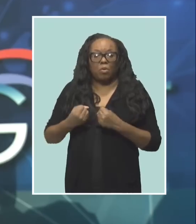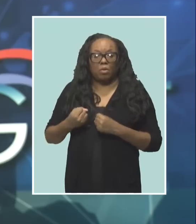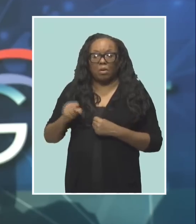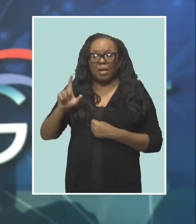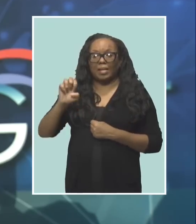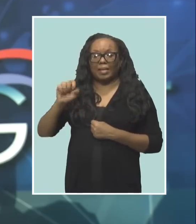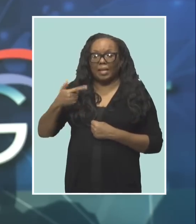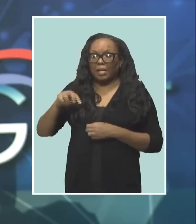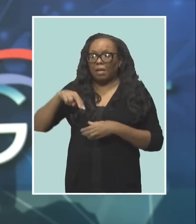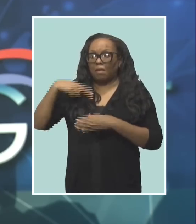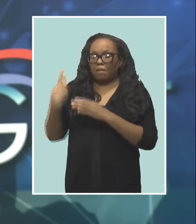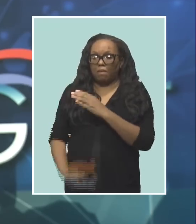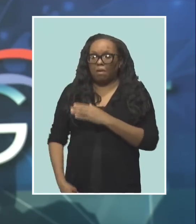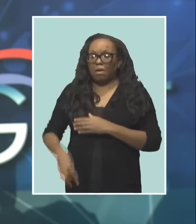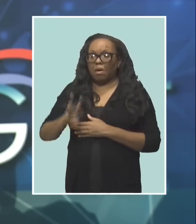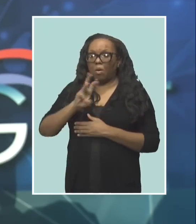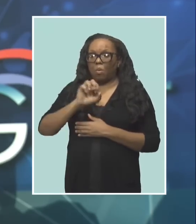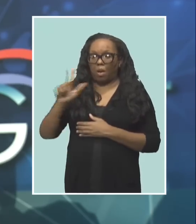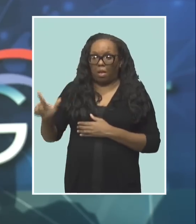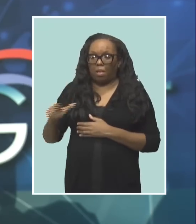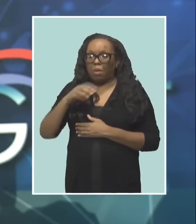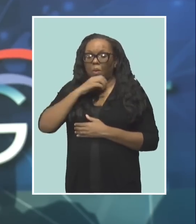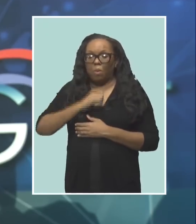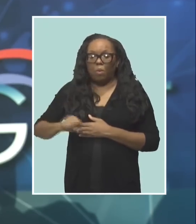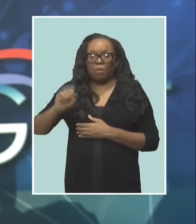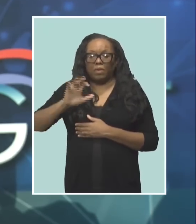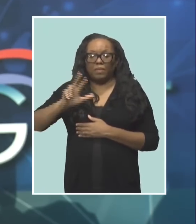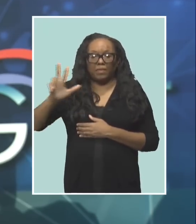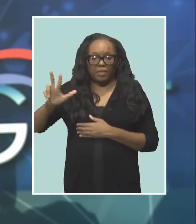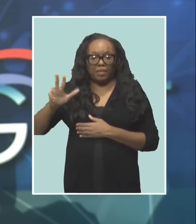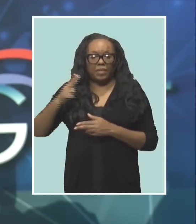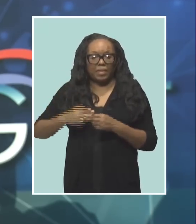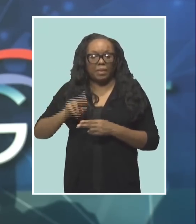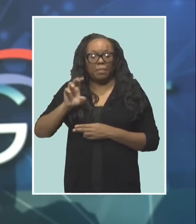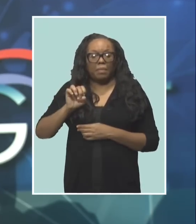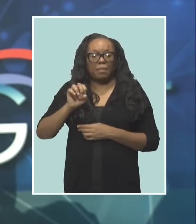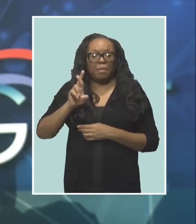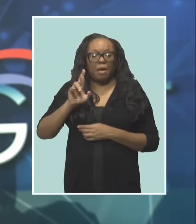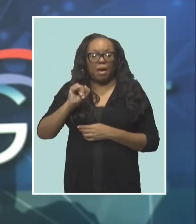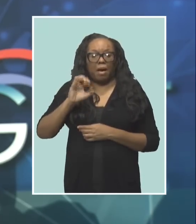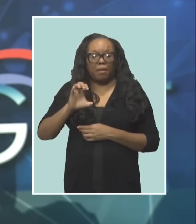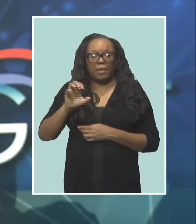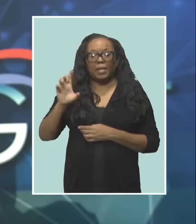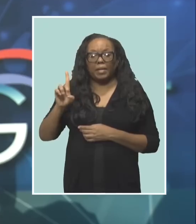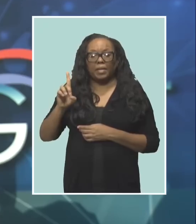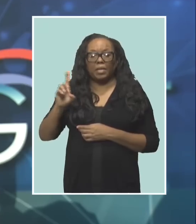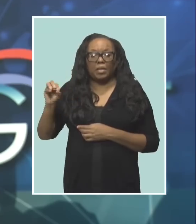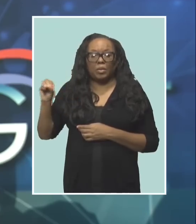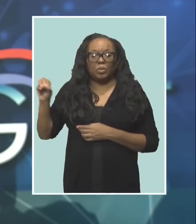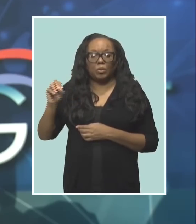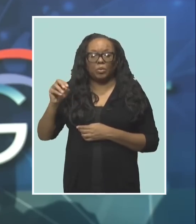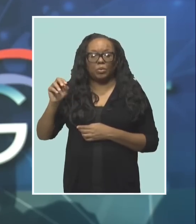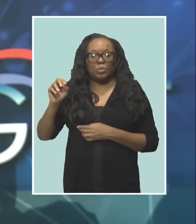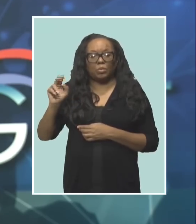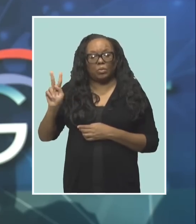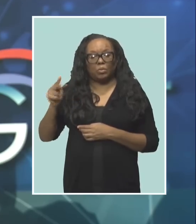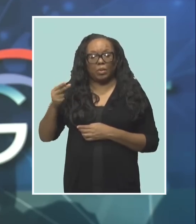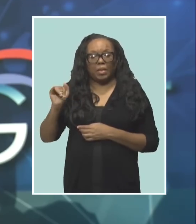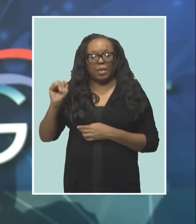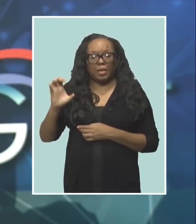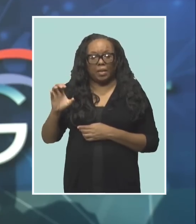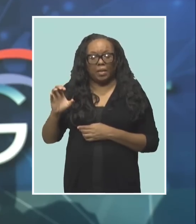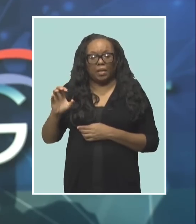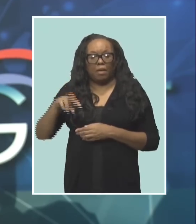into a 40-foot well. 53-year-old Eric Duhigg of Robinson Land, Long Bay, fell into a well at Robinson